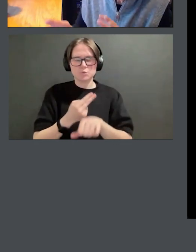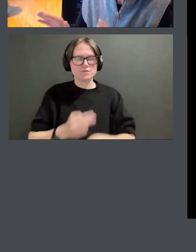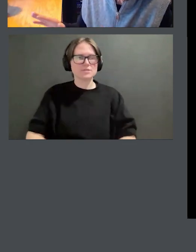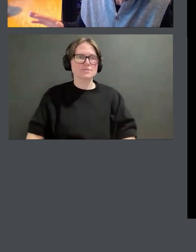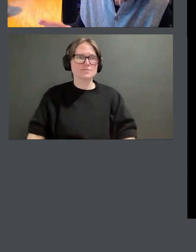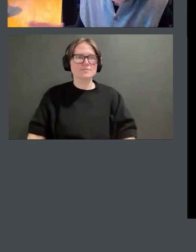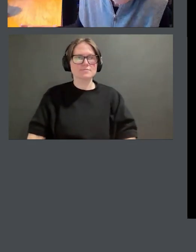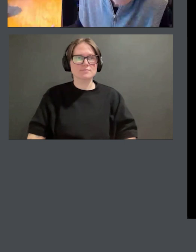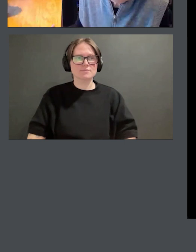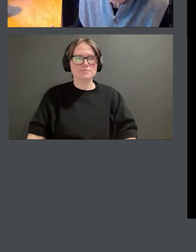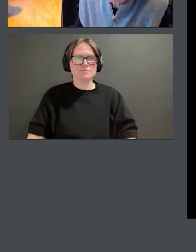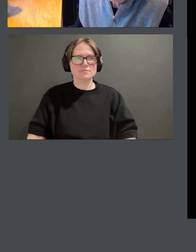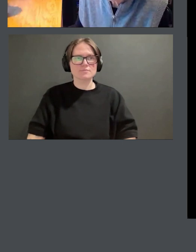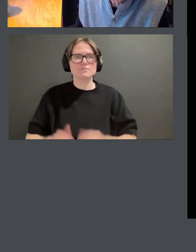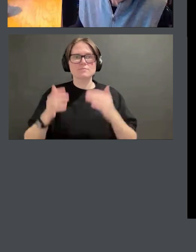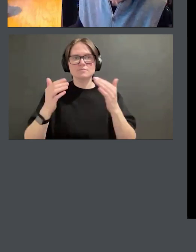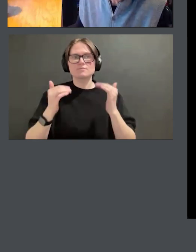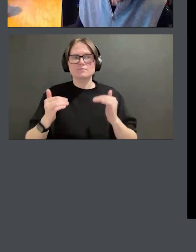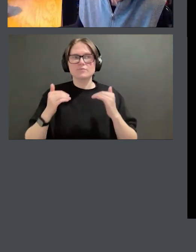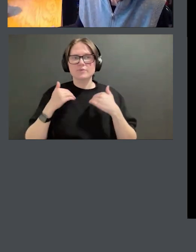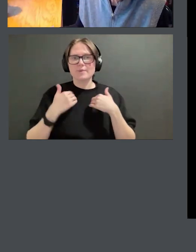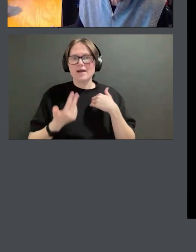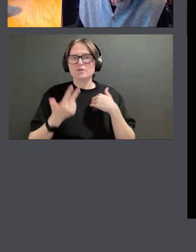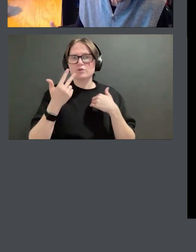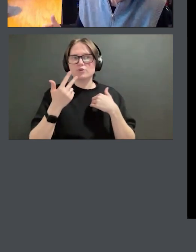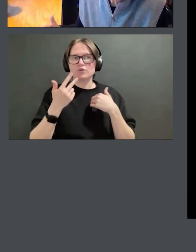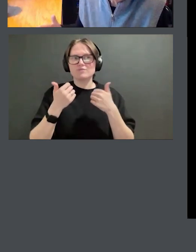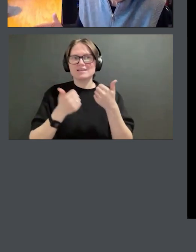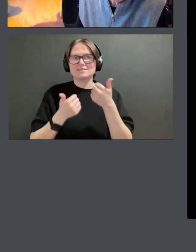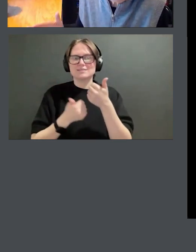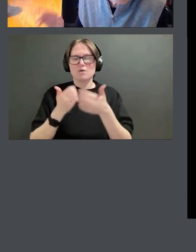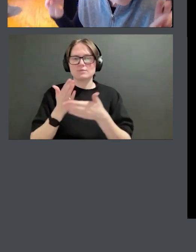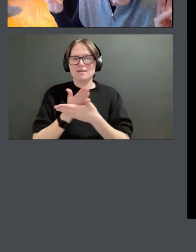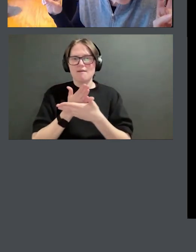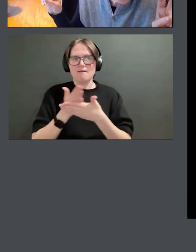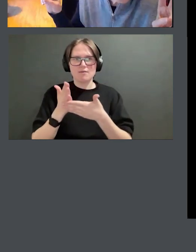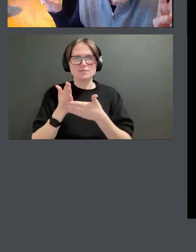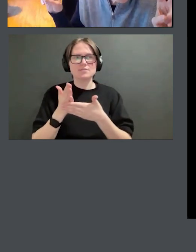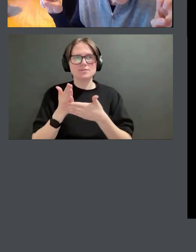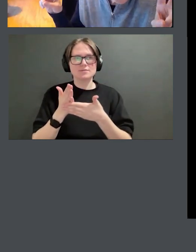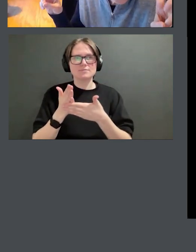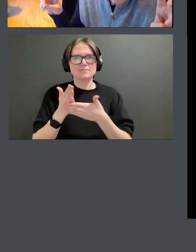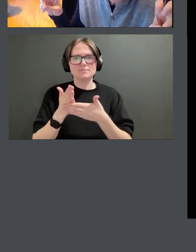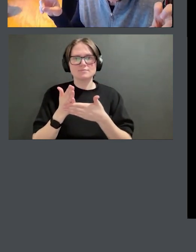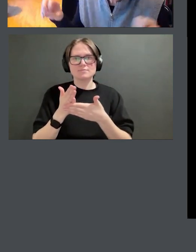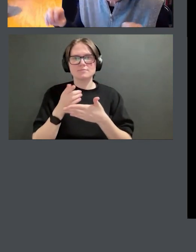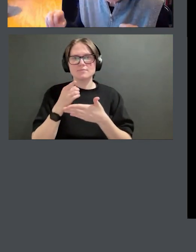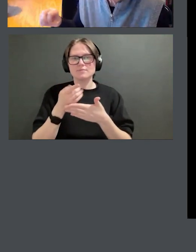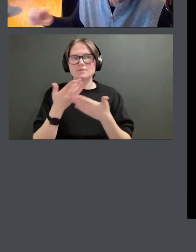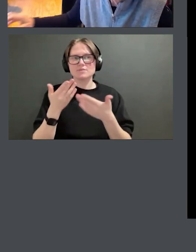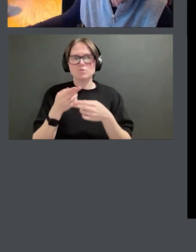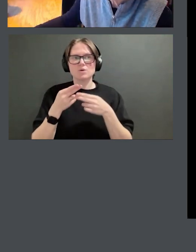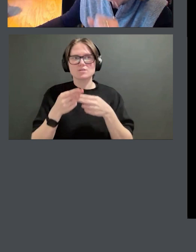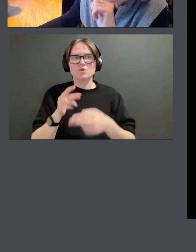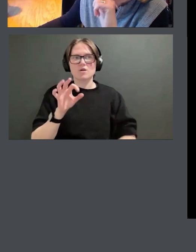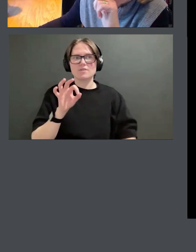had 3 subscales, and this is the what's called the front